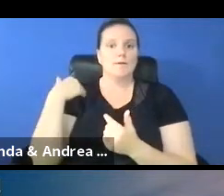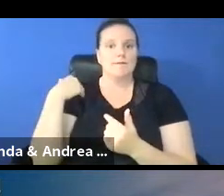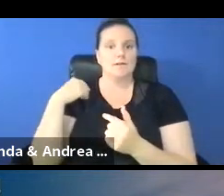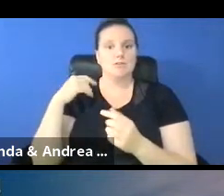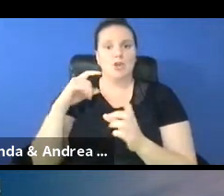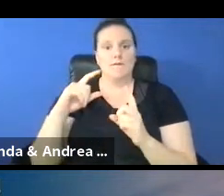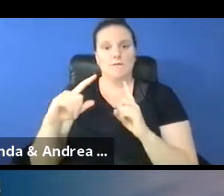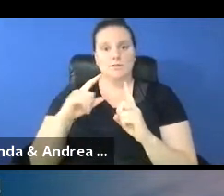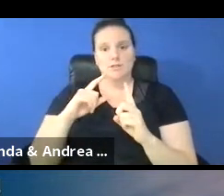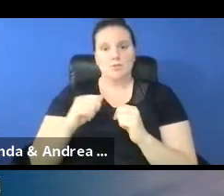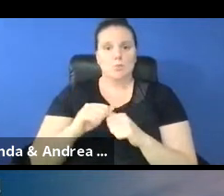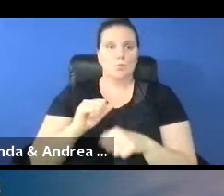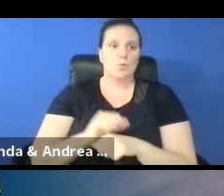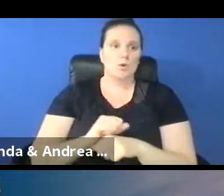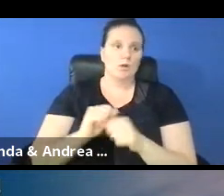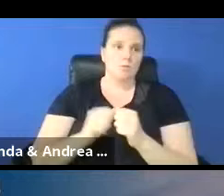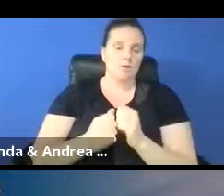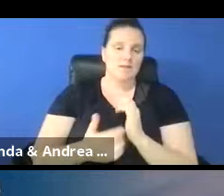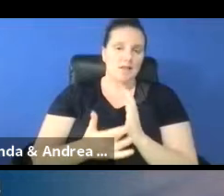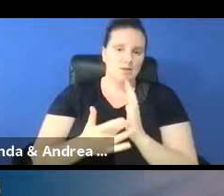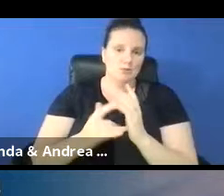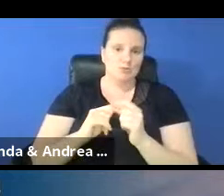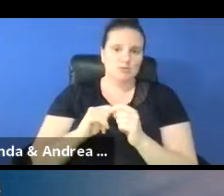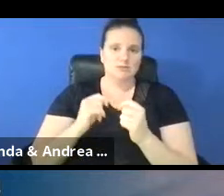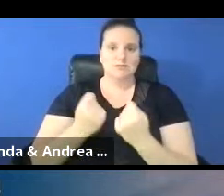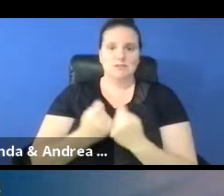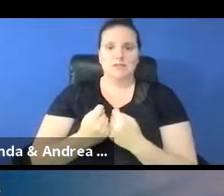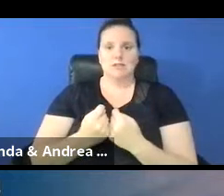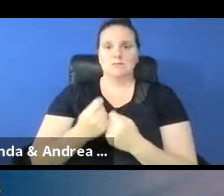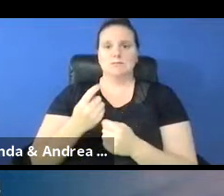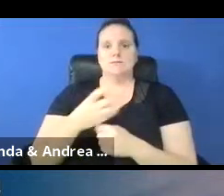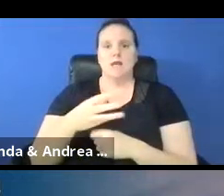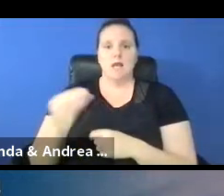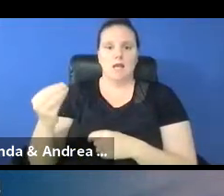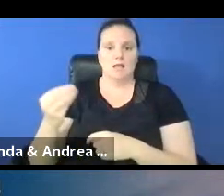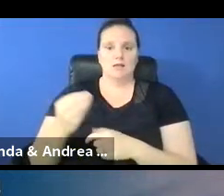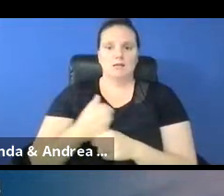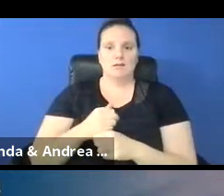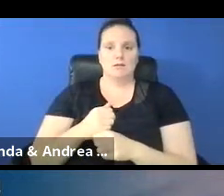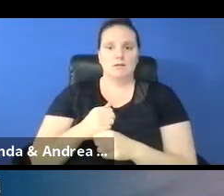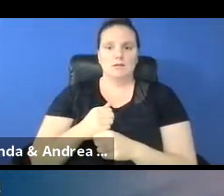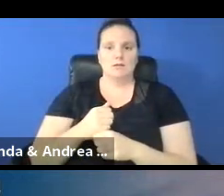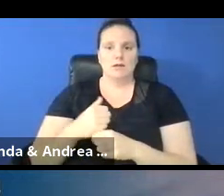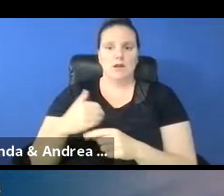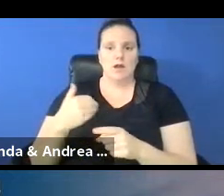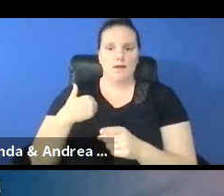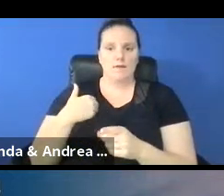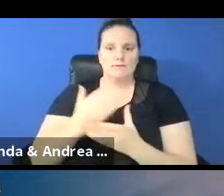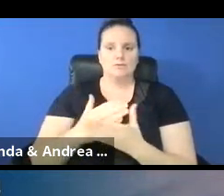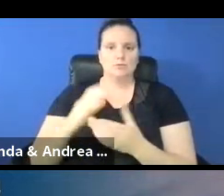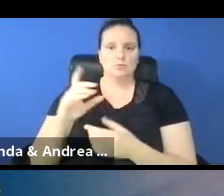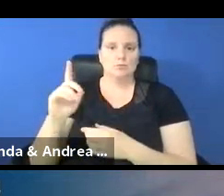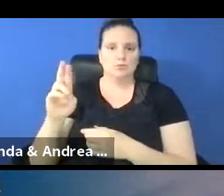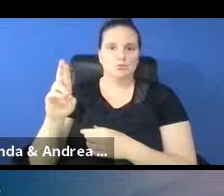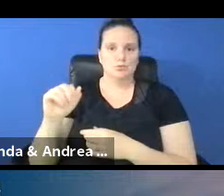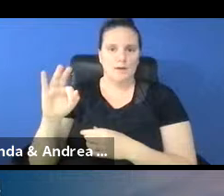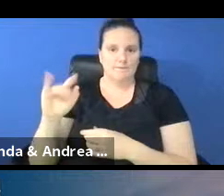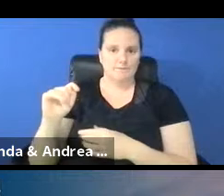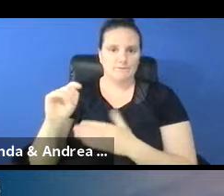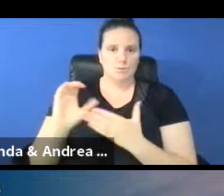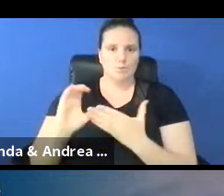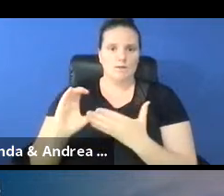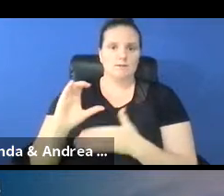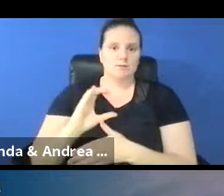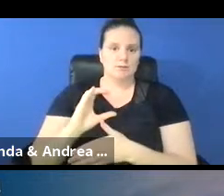some work with the technical teams. And so there's some draft criteria,